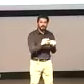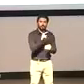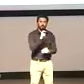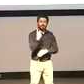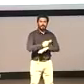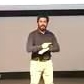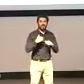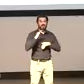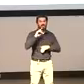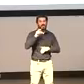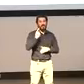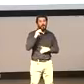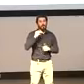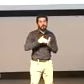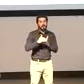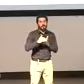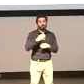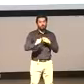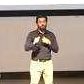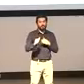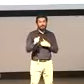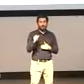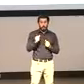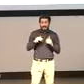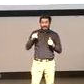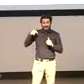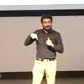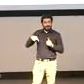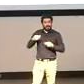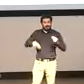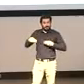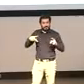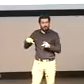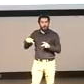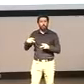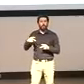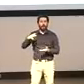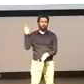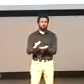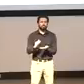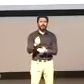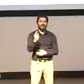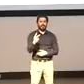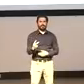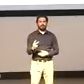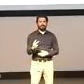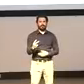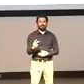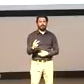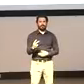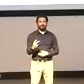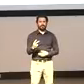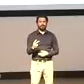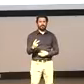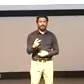Without our expense reduction plans, our days in cash would have been cut to less than half of our current. Falling behind our